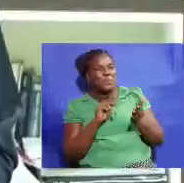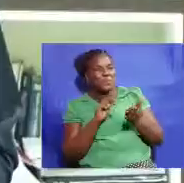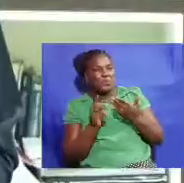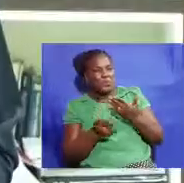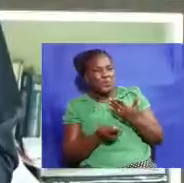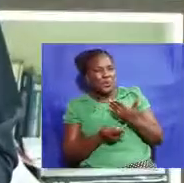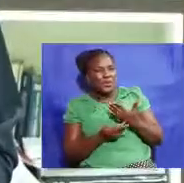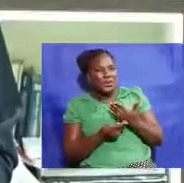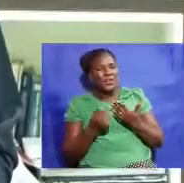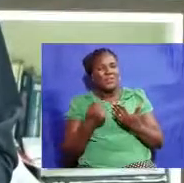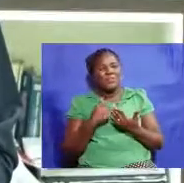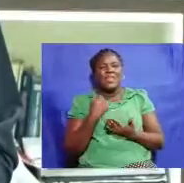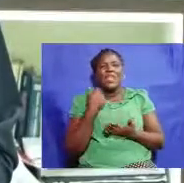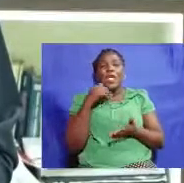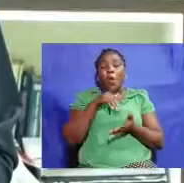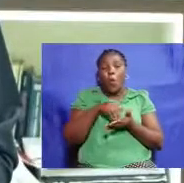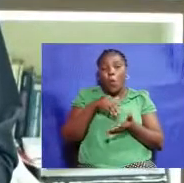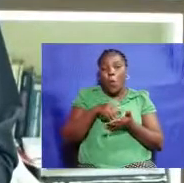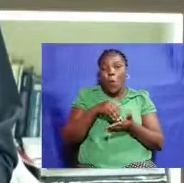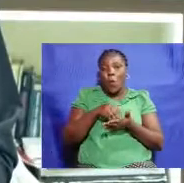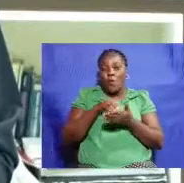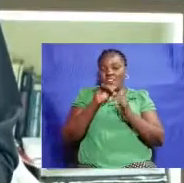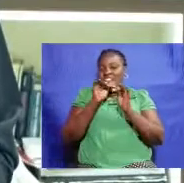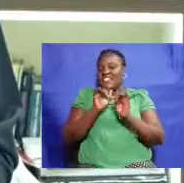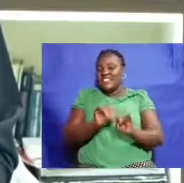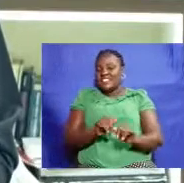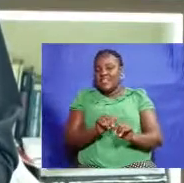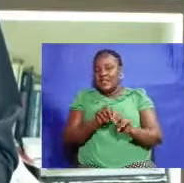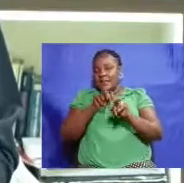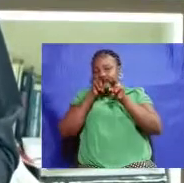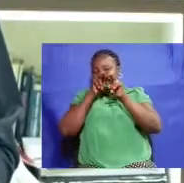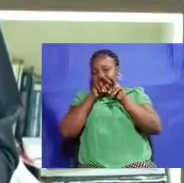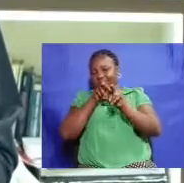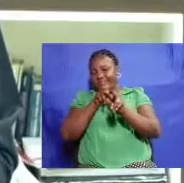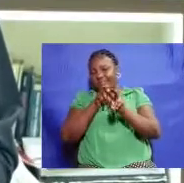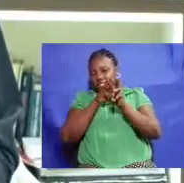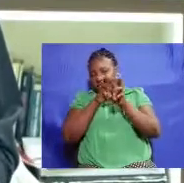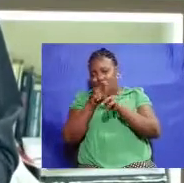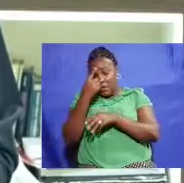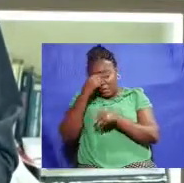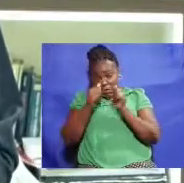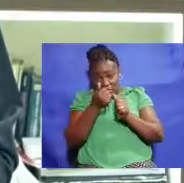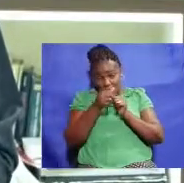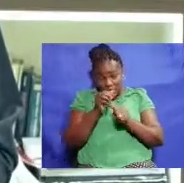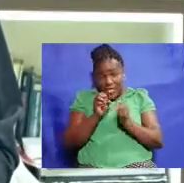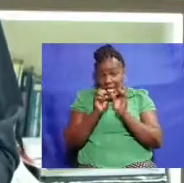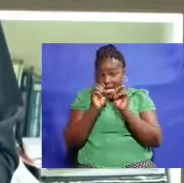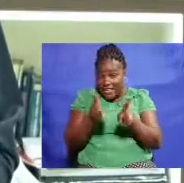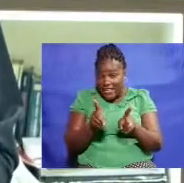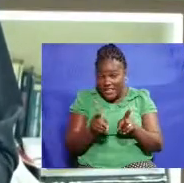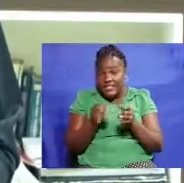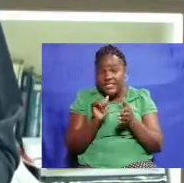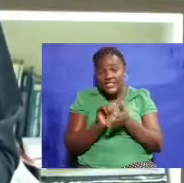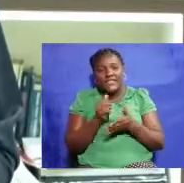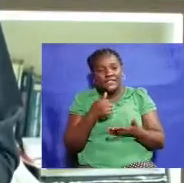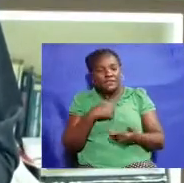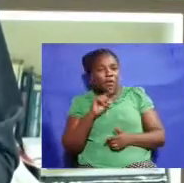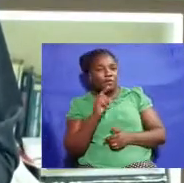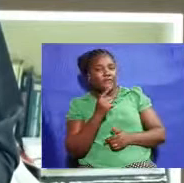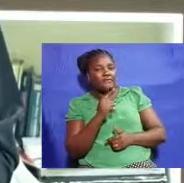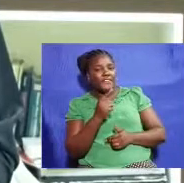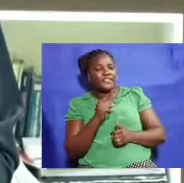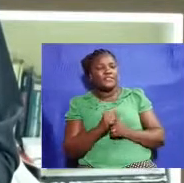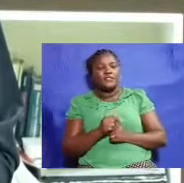I've always spent time to watch because of the kind of education that comes at. Number one, it brings out